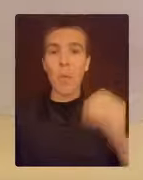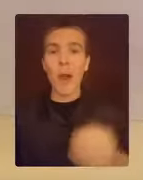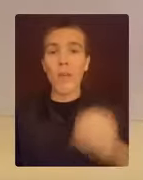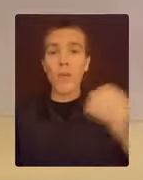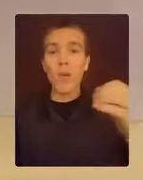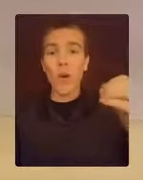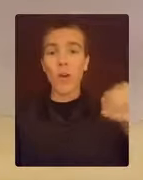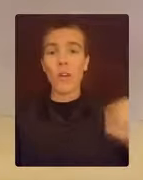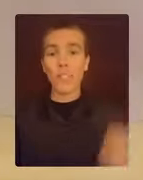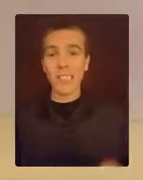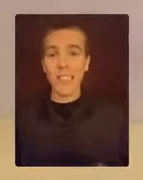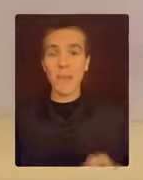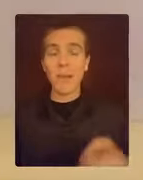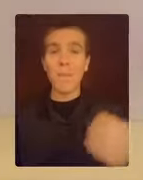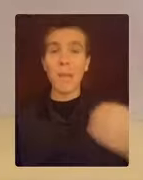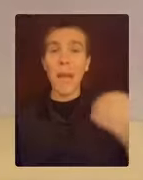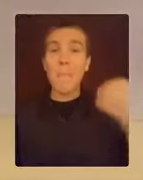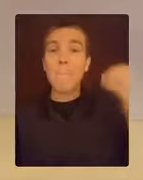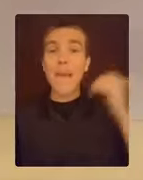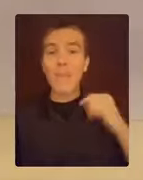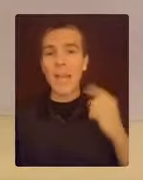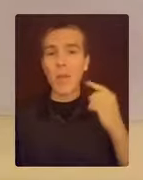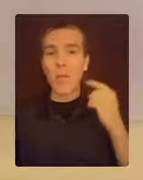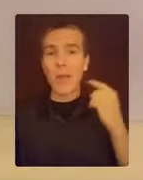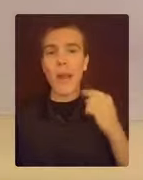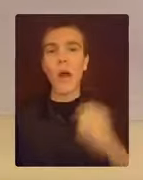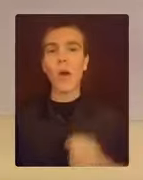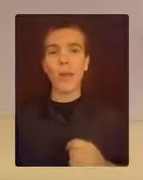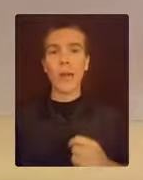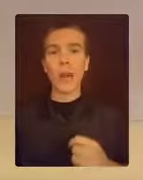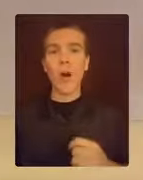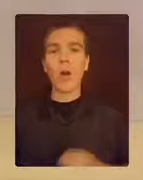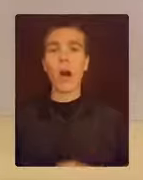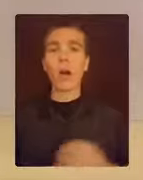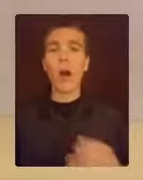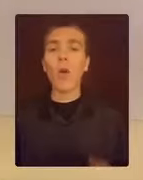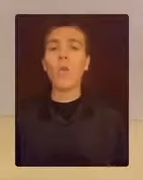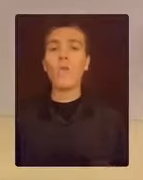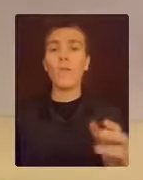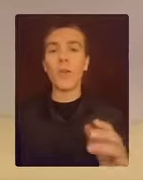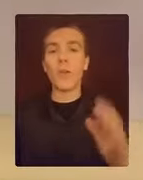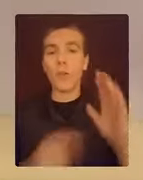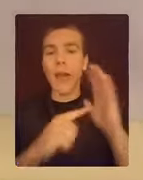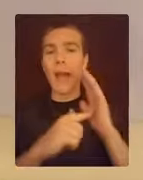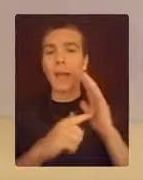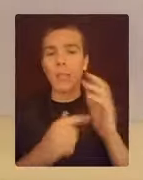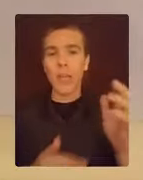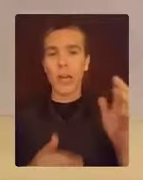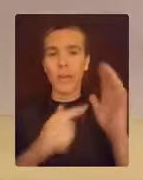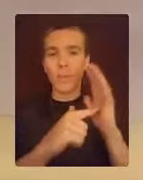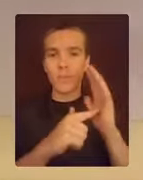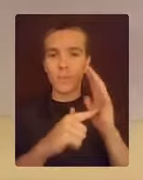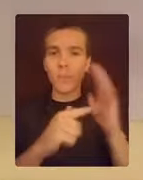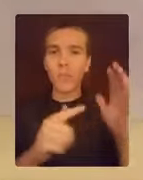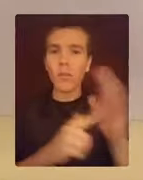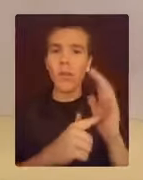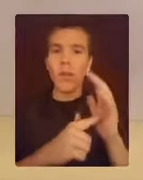being aware that you are asleep. Embed that in your brain all day long, along with doing your reality check.